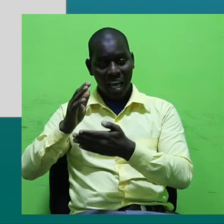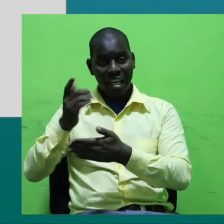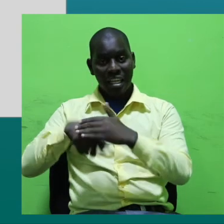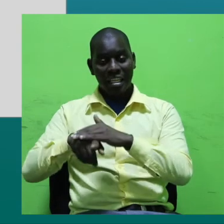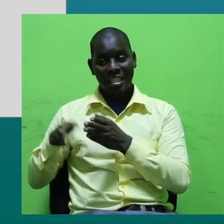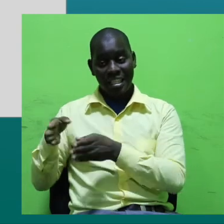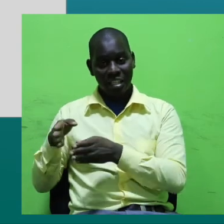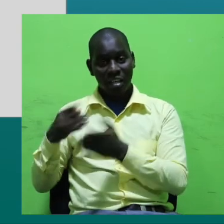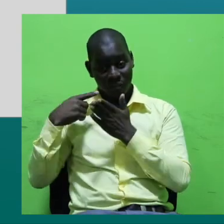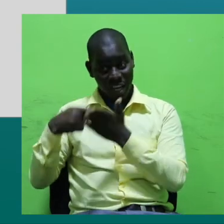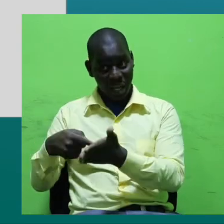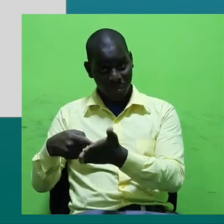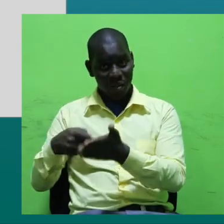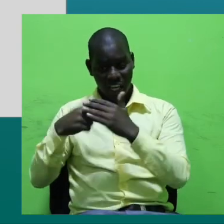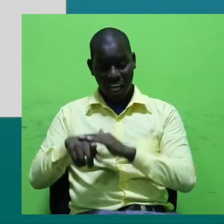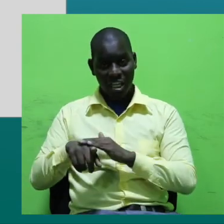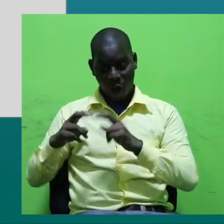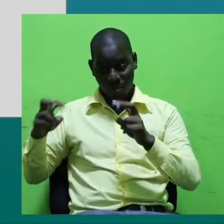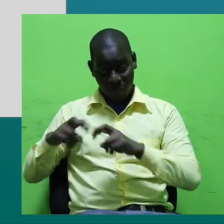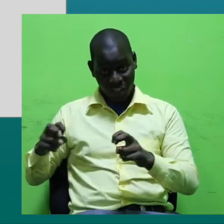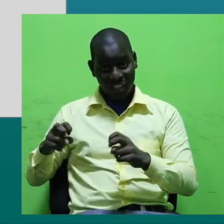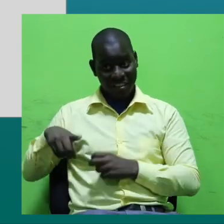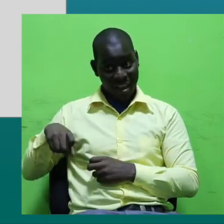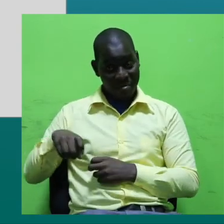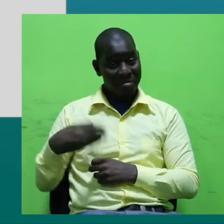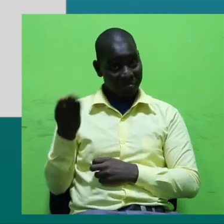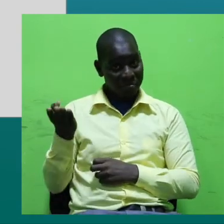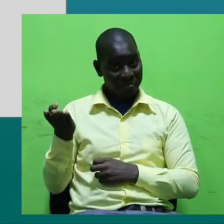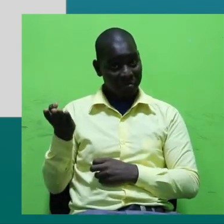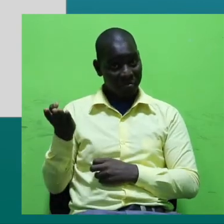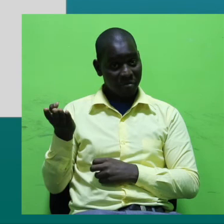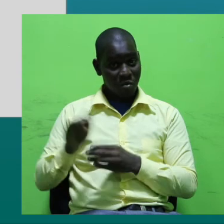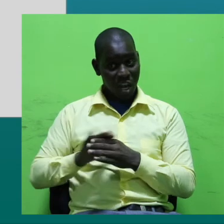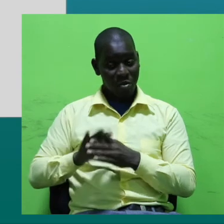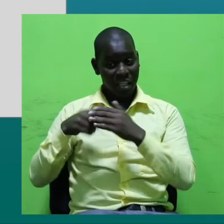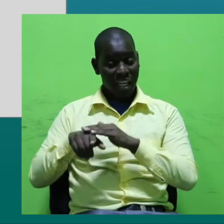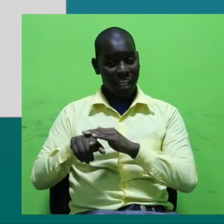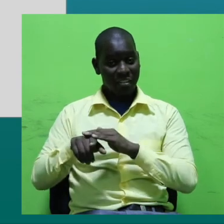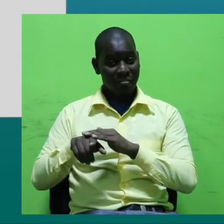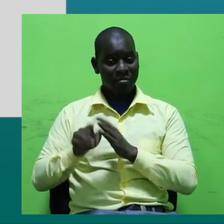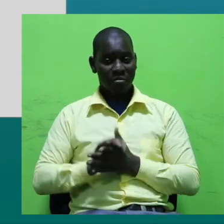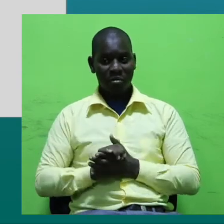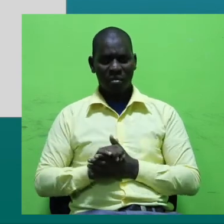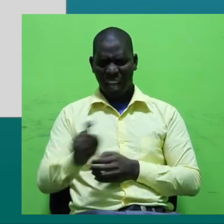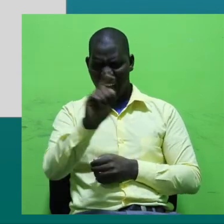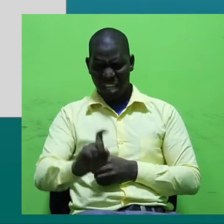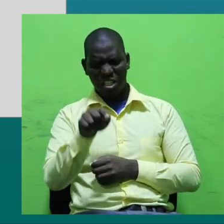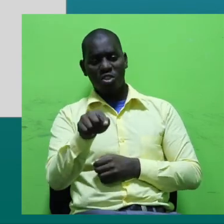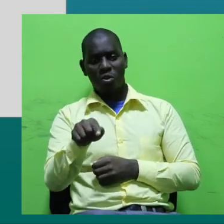experiment is one of the most important steps in the scientific method, as it is used to prove